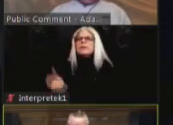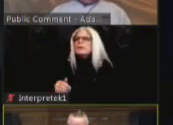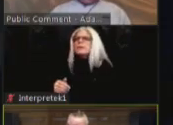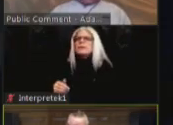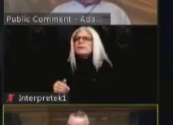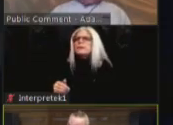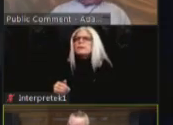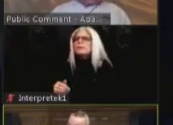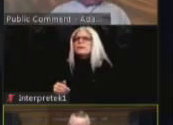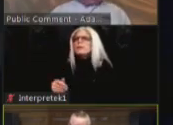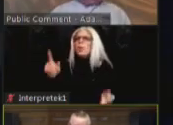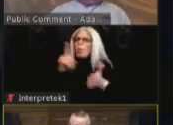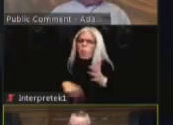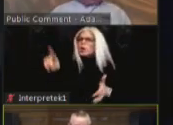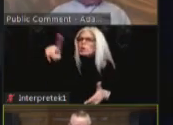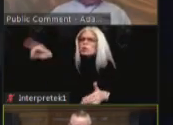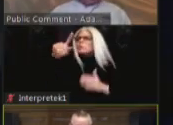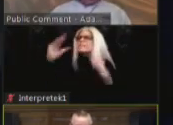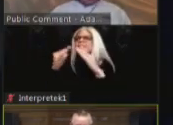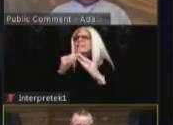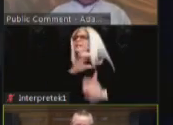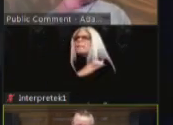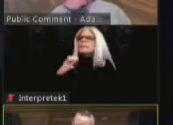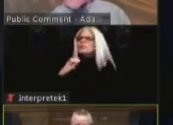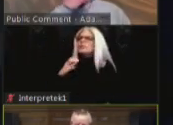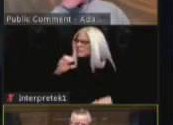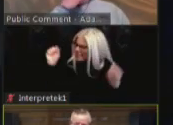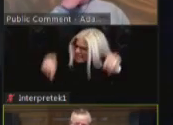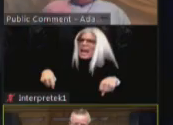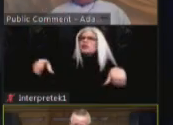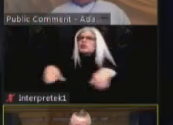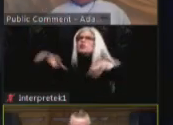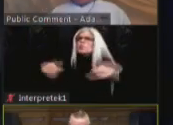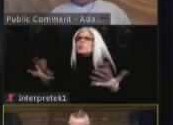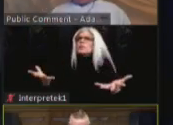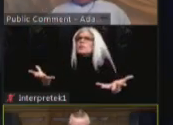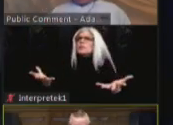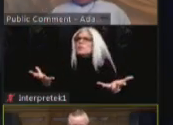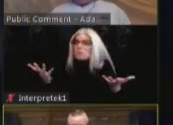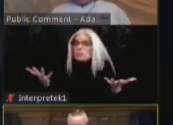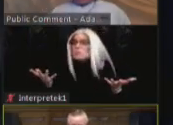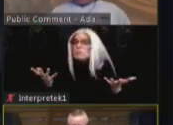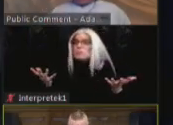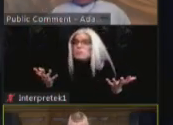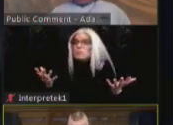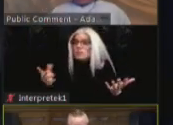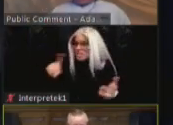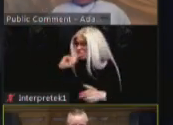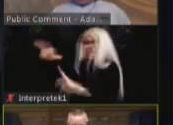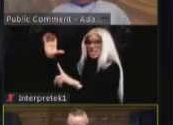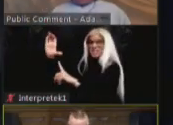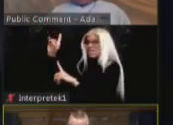meeting, in his eyedropper. Is it CBC? Is it what? I don't think that